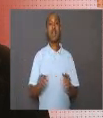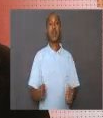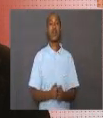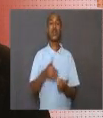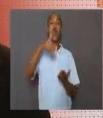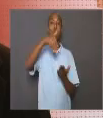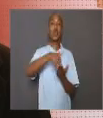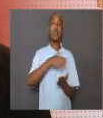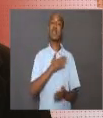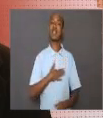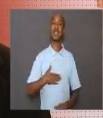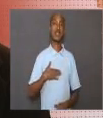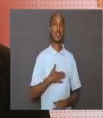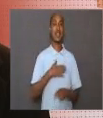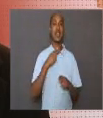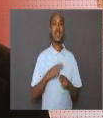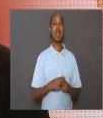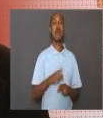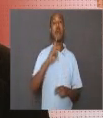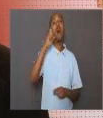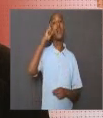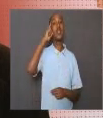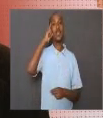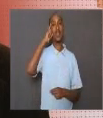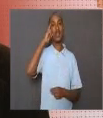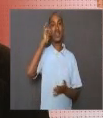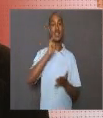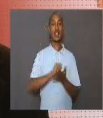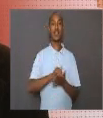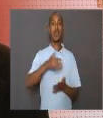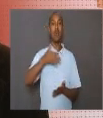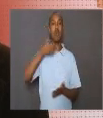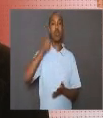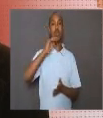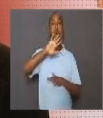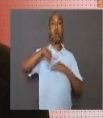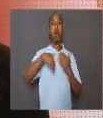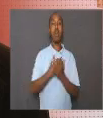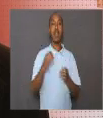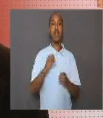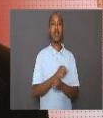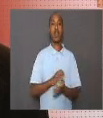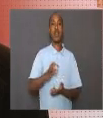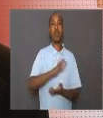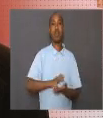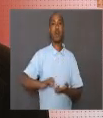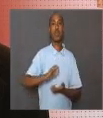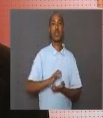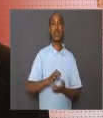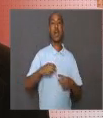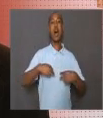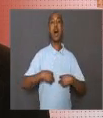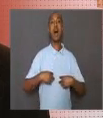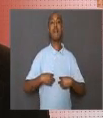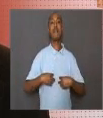Also, please name one thing that almost all inorganic compounds